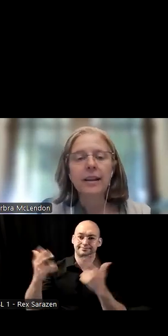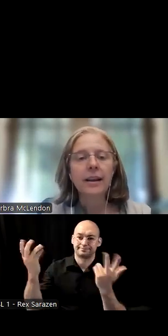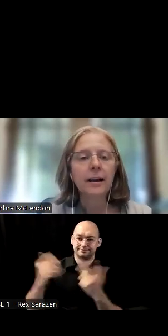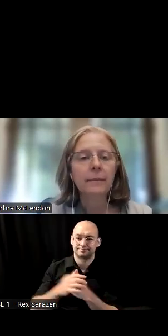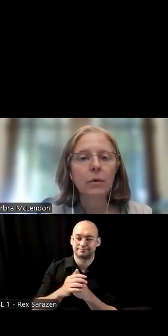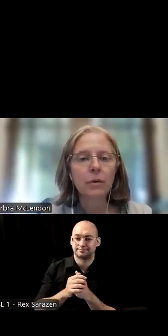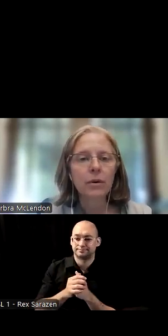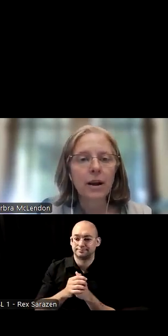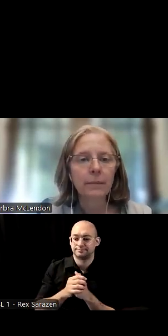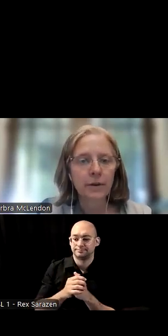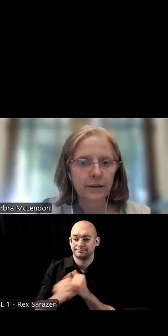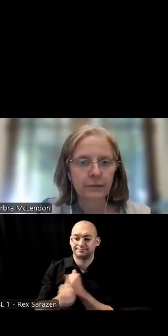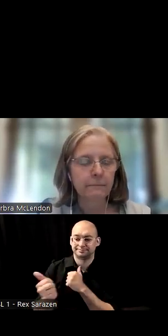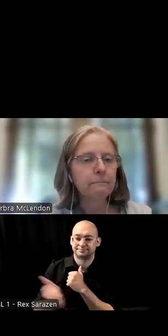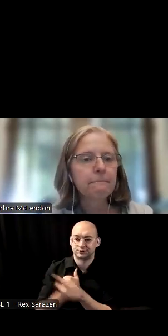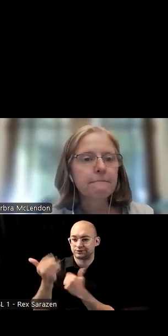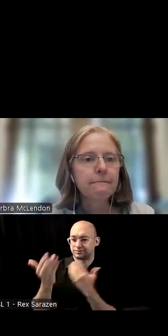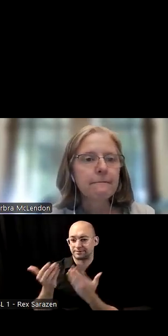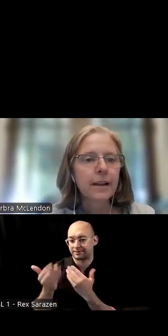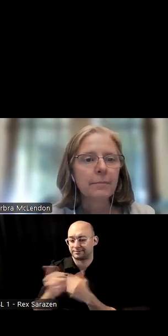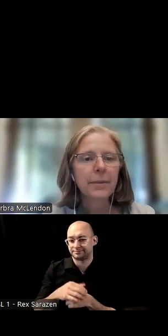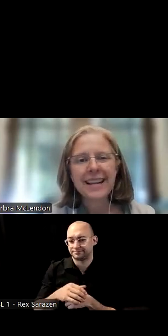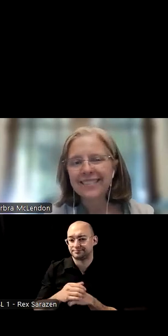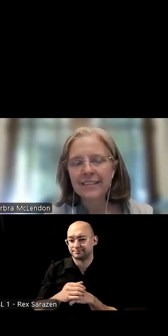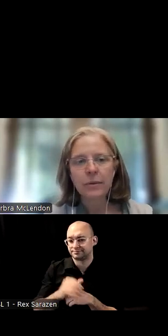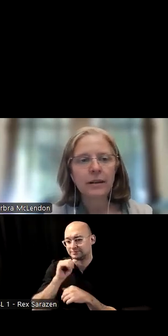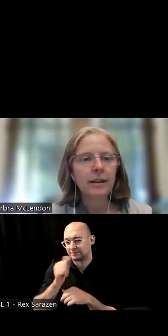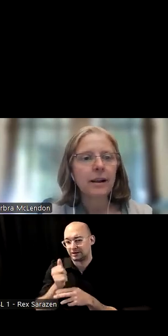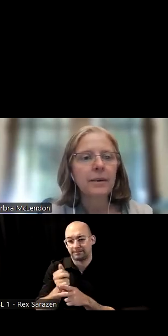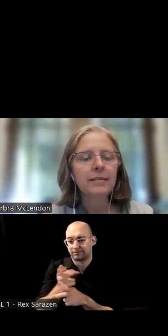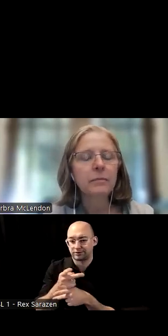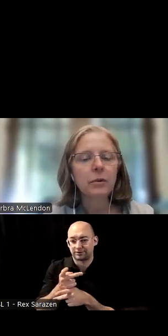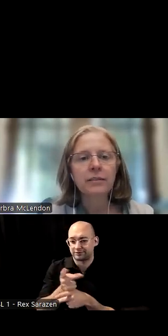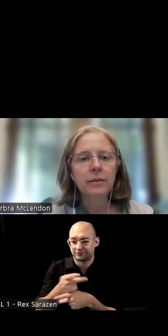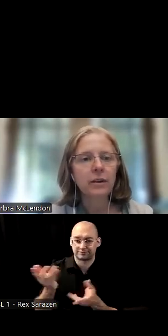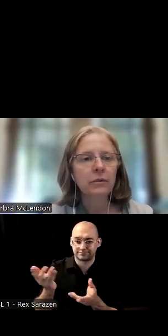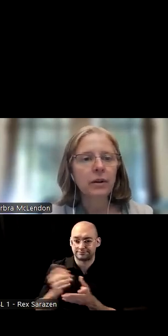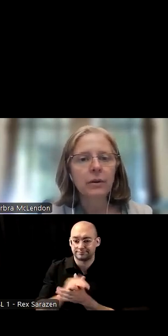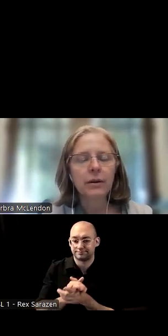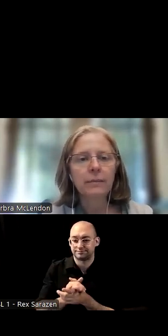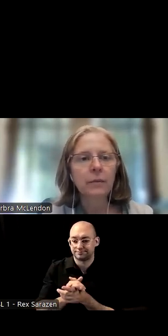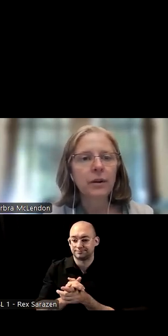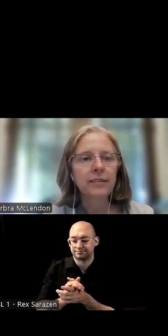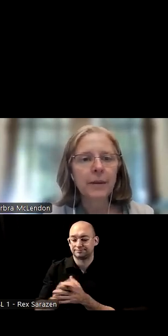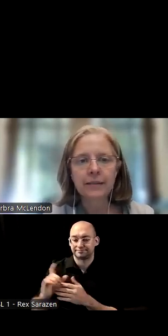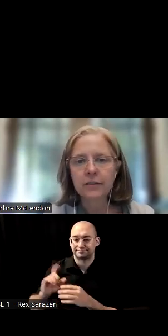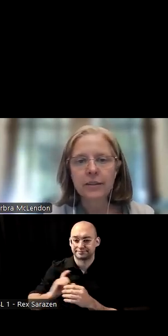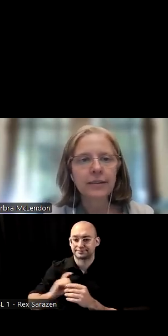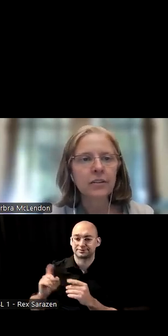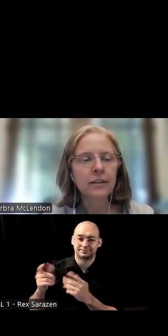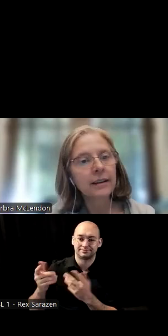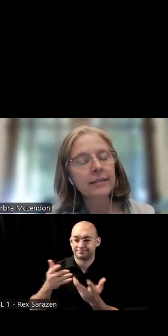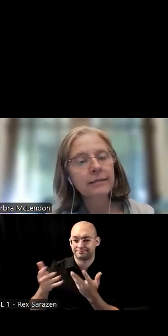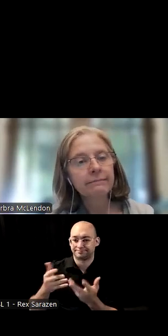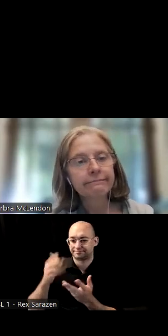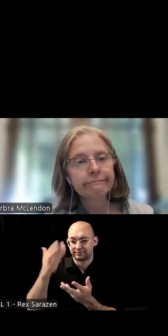dangerous or not productive. But again, this one isn't moving, so I don't know that we're going to see passage this